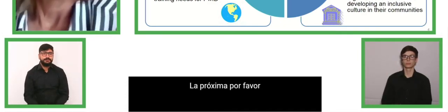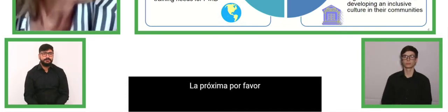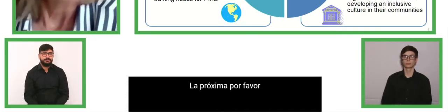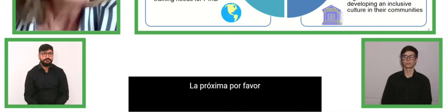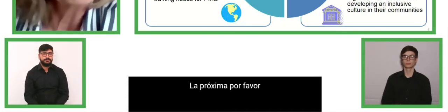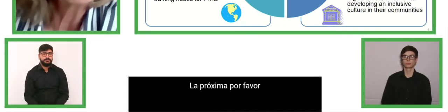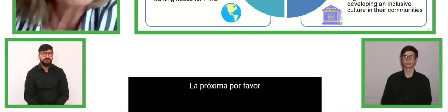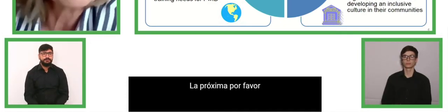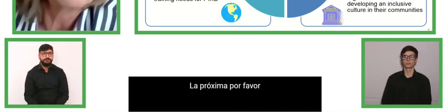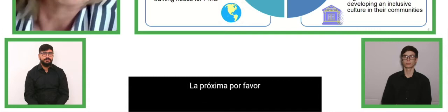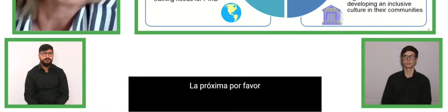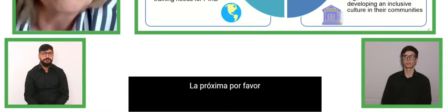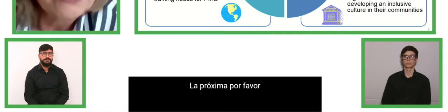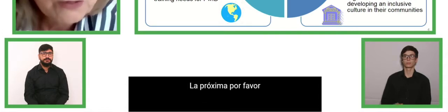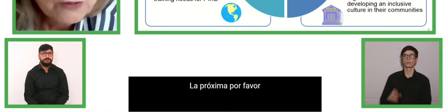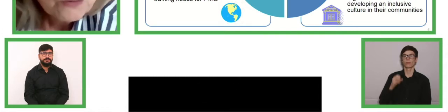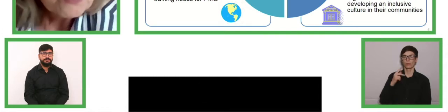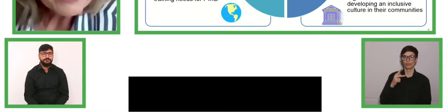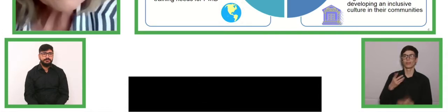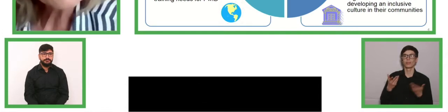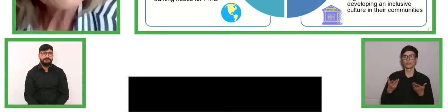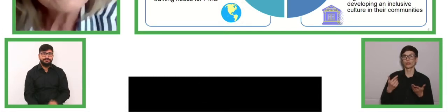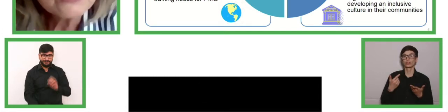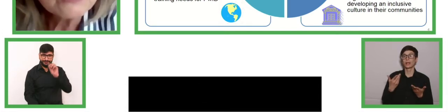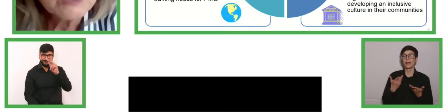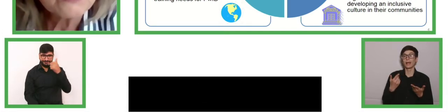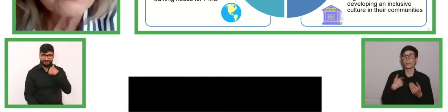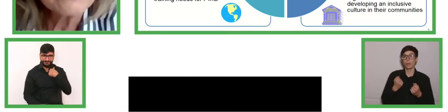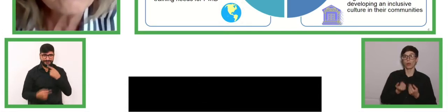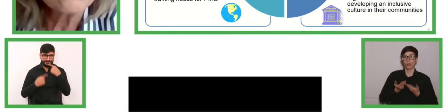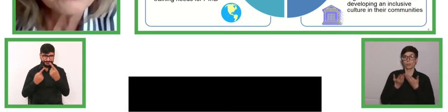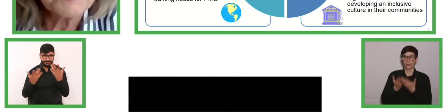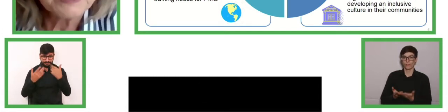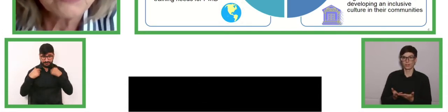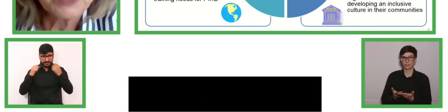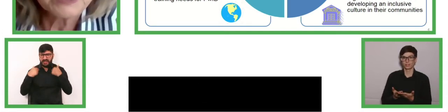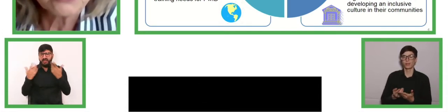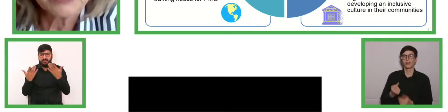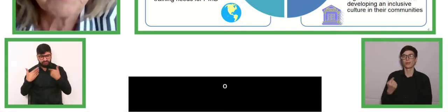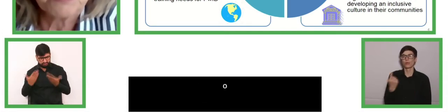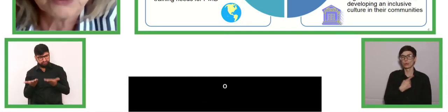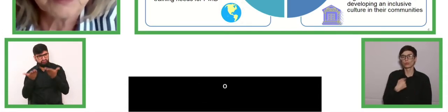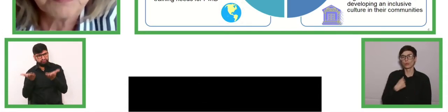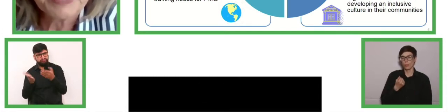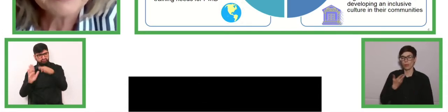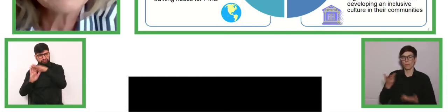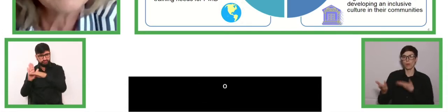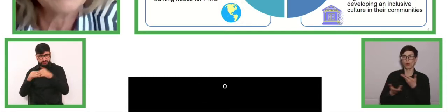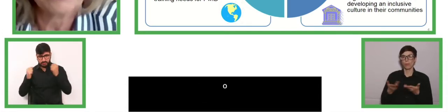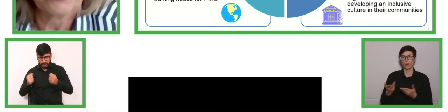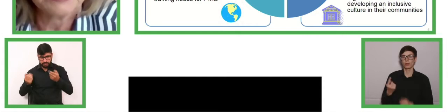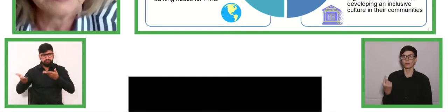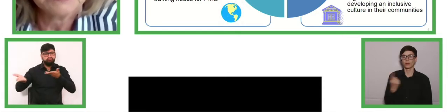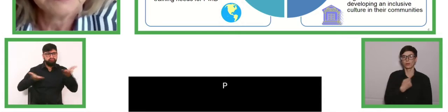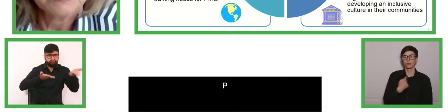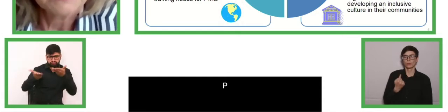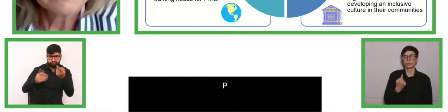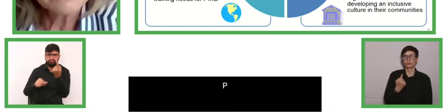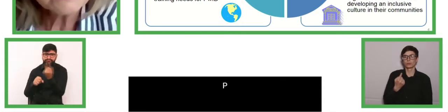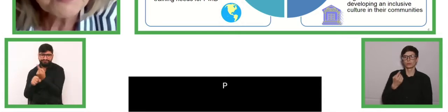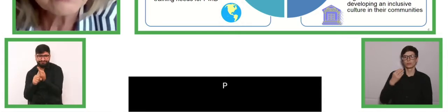Yes, what we can offer. We can share our inclusive educational model based in